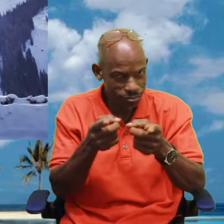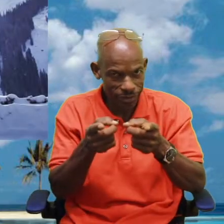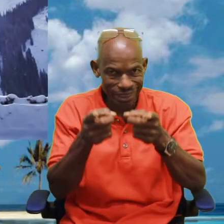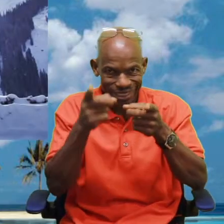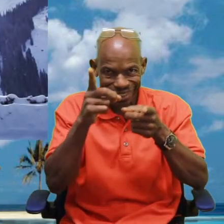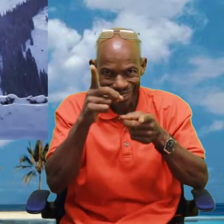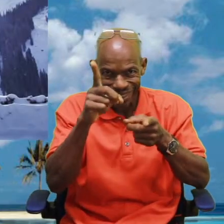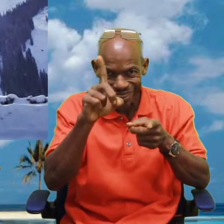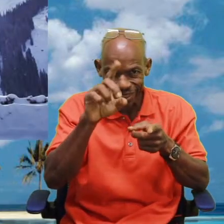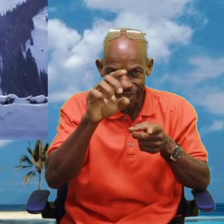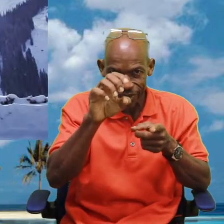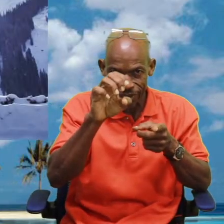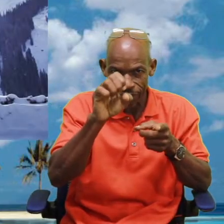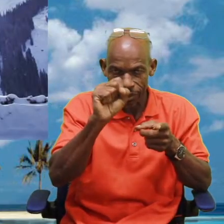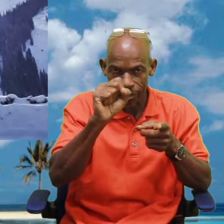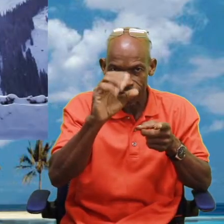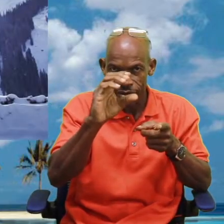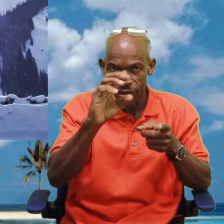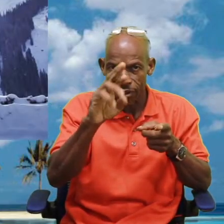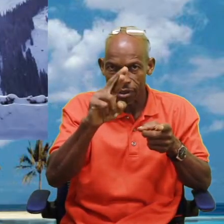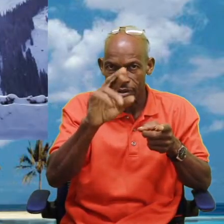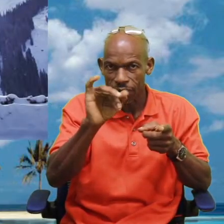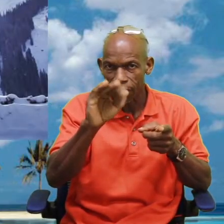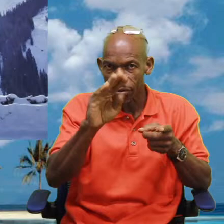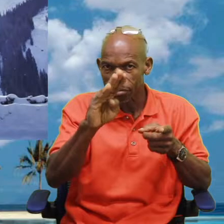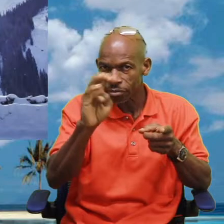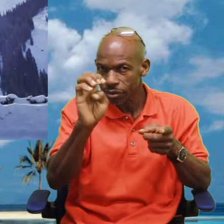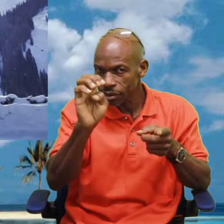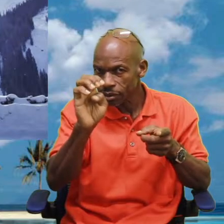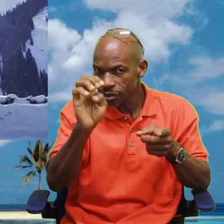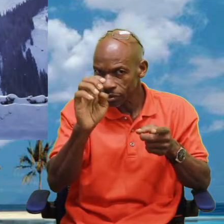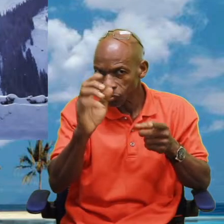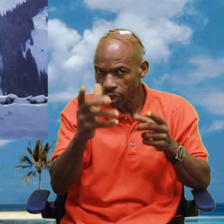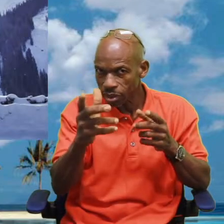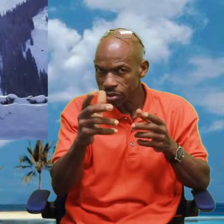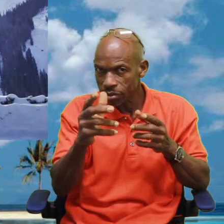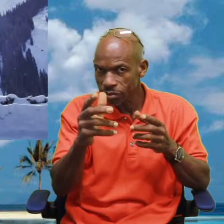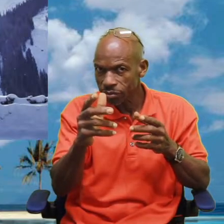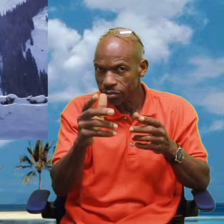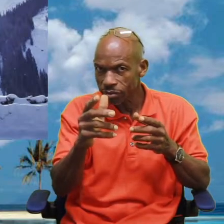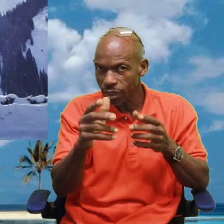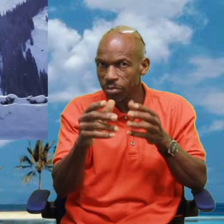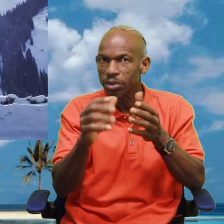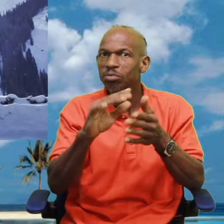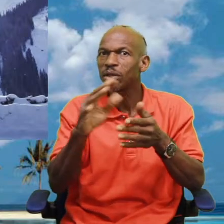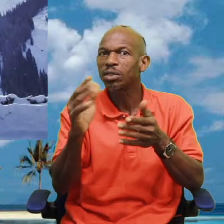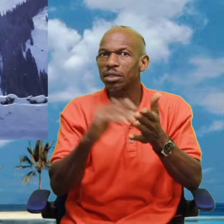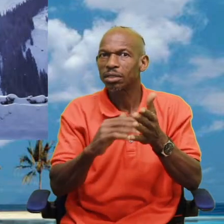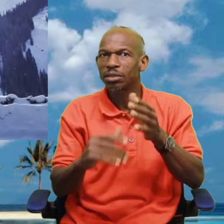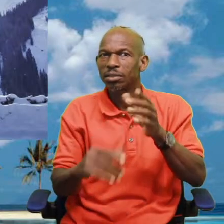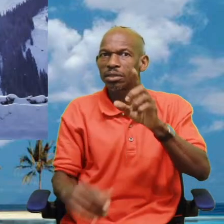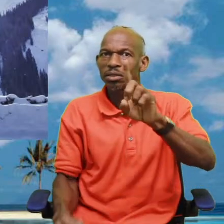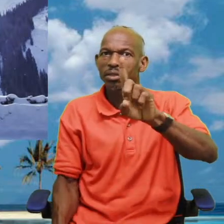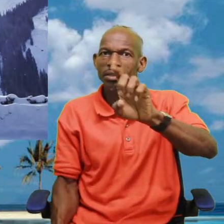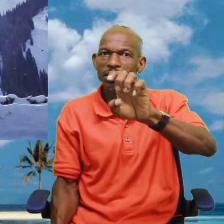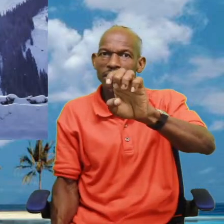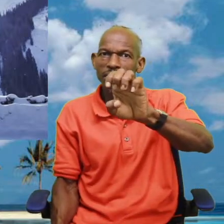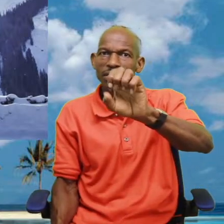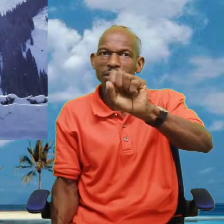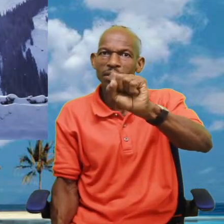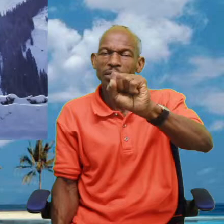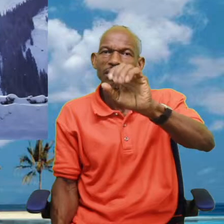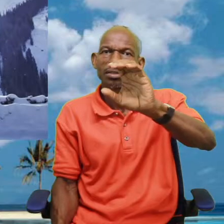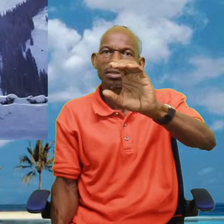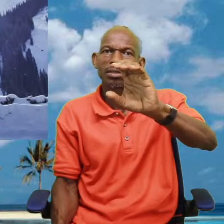Okay, I'm just logging in some new students who coming on a little late today. I just want to get them in.